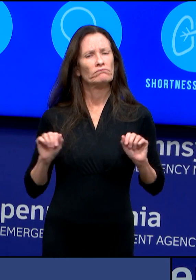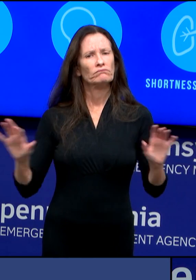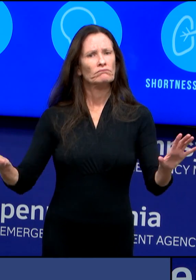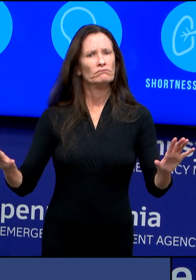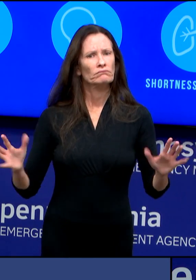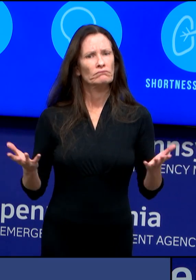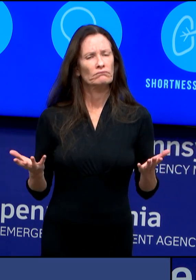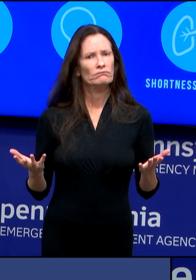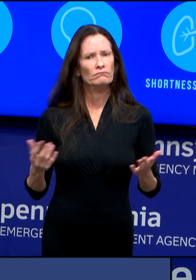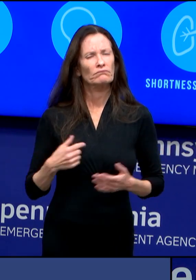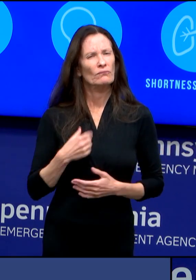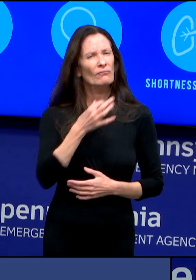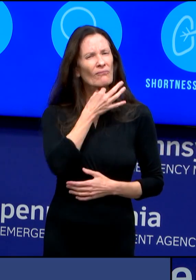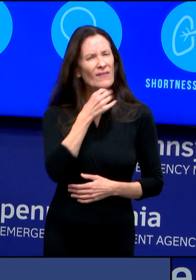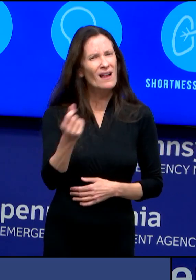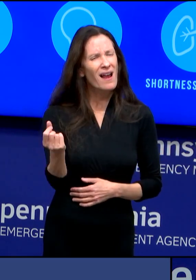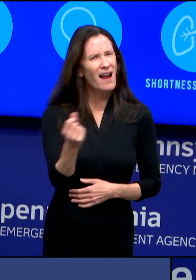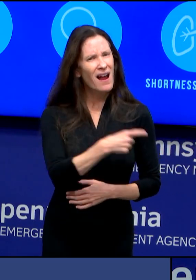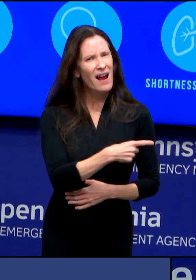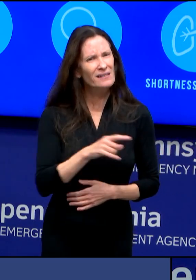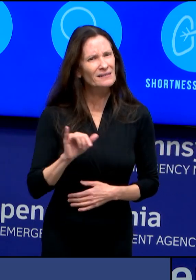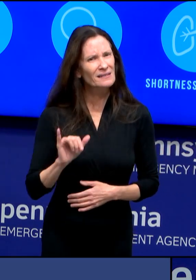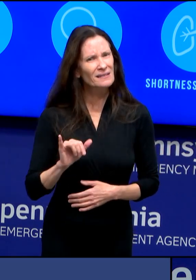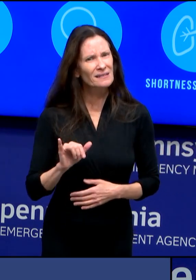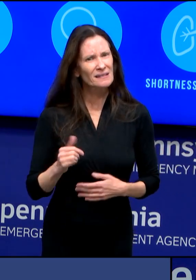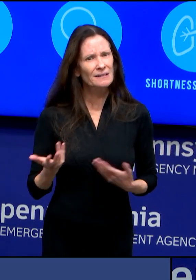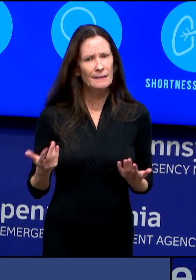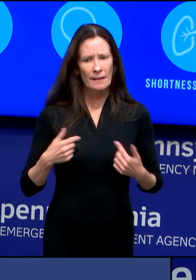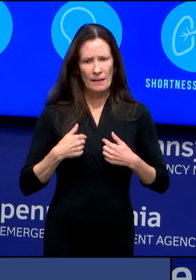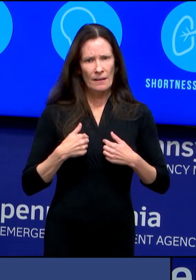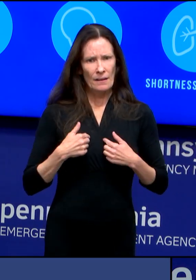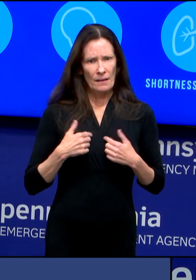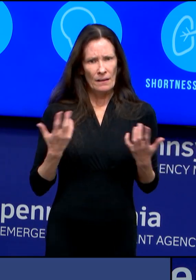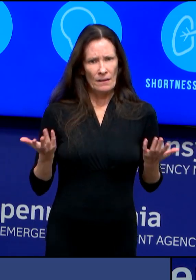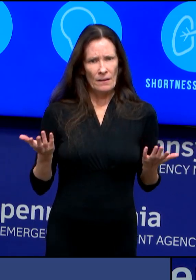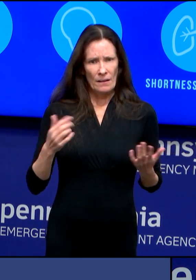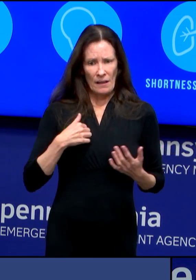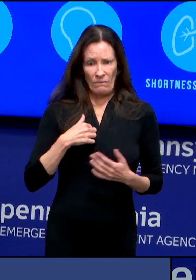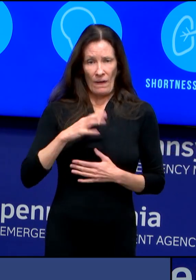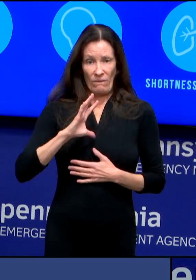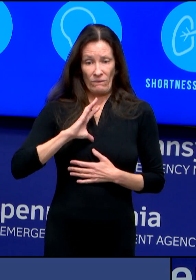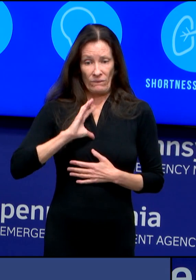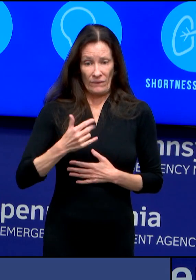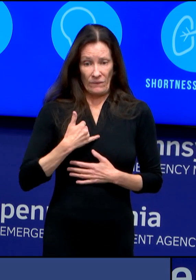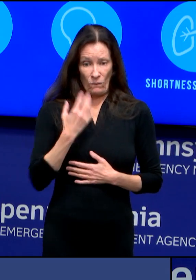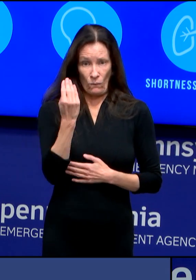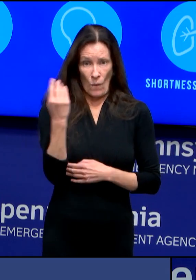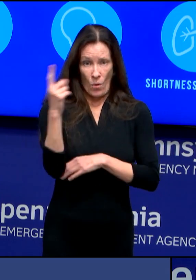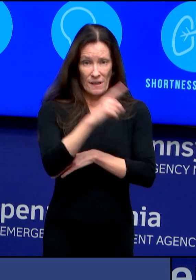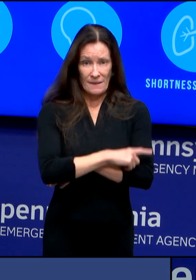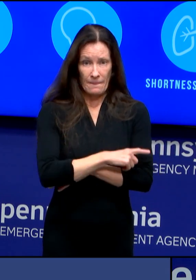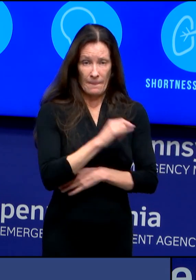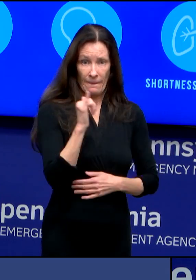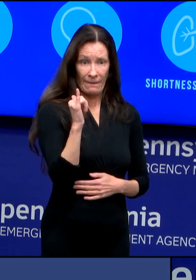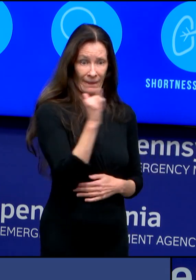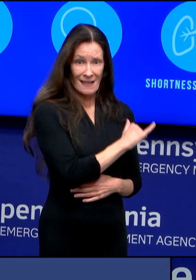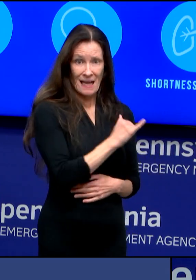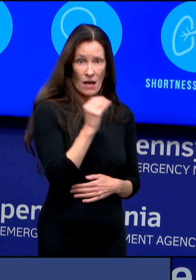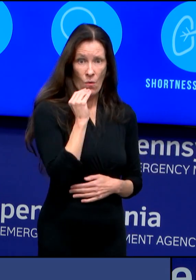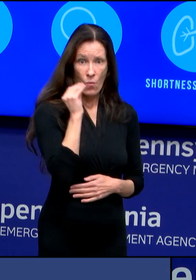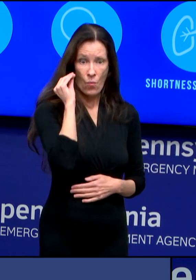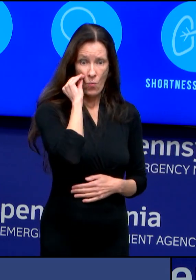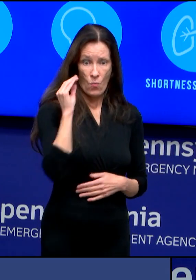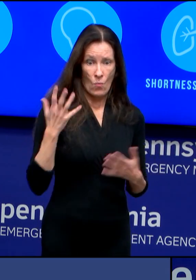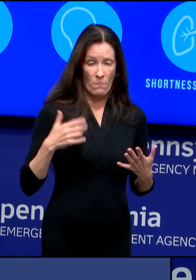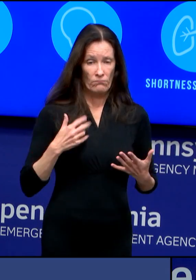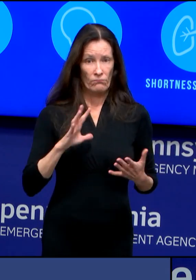fine. So if have never had symptoms during that time, there is no reason to expect that they will develop symptoms, and they can